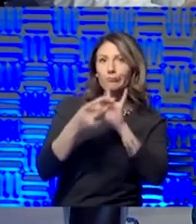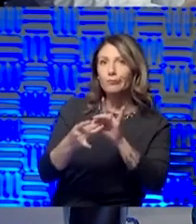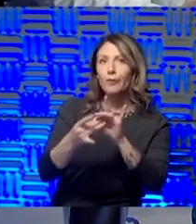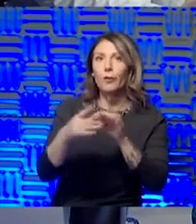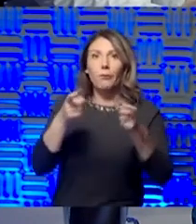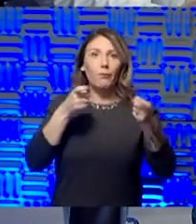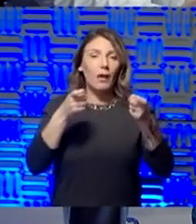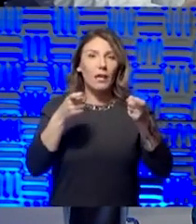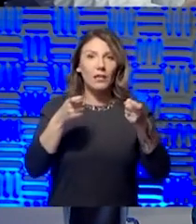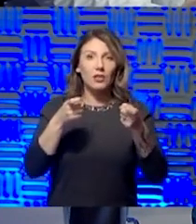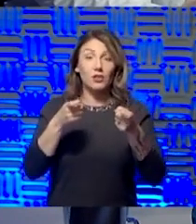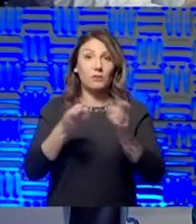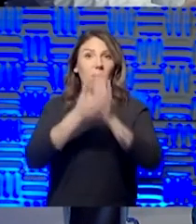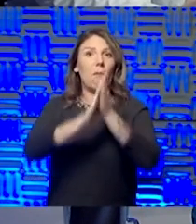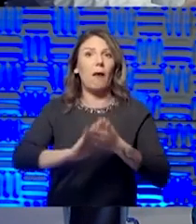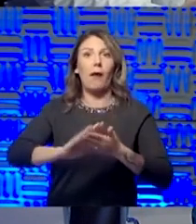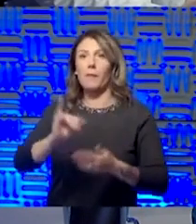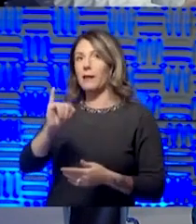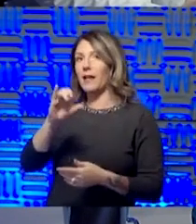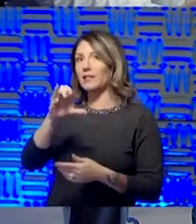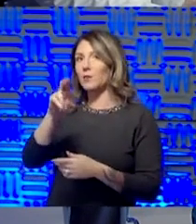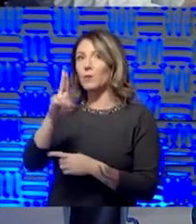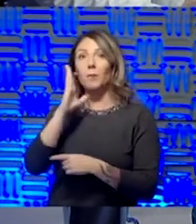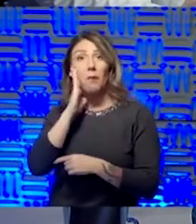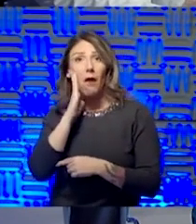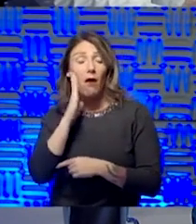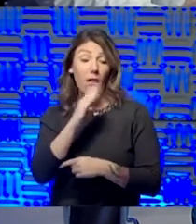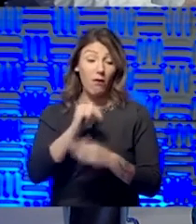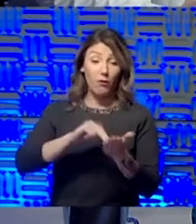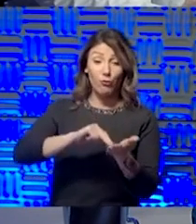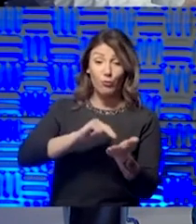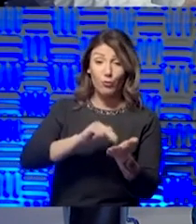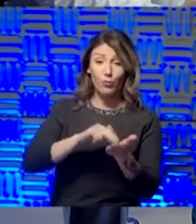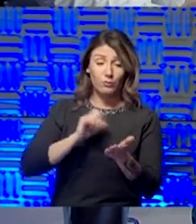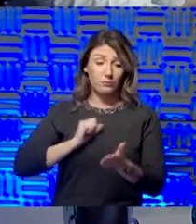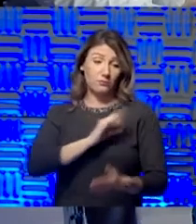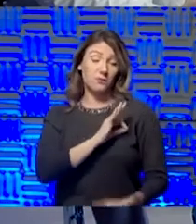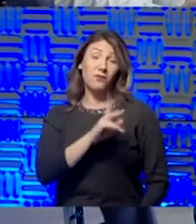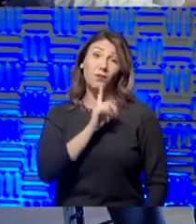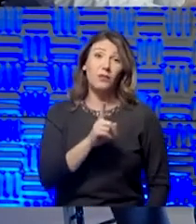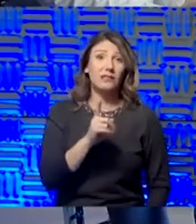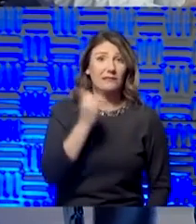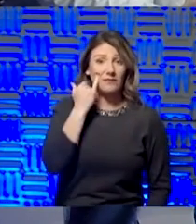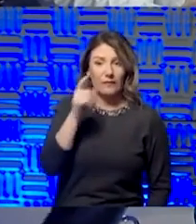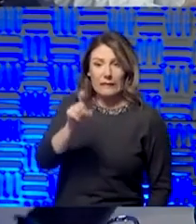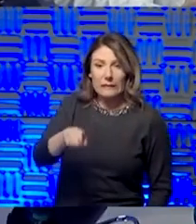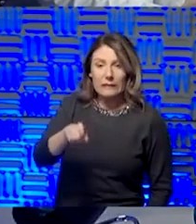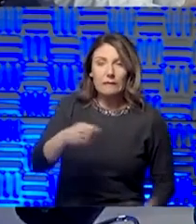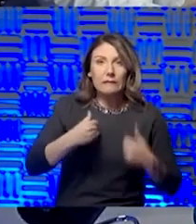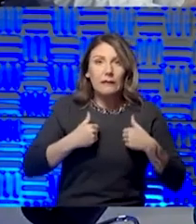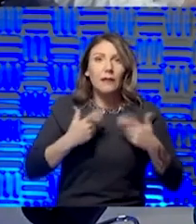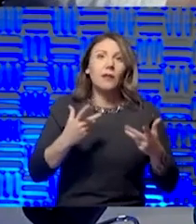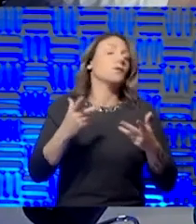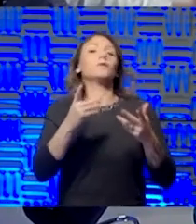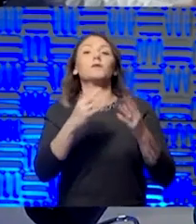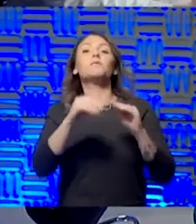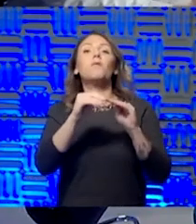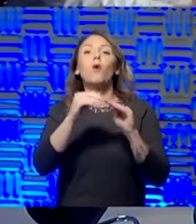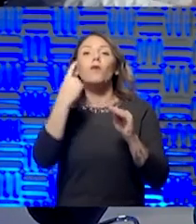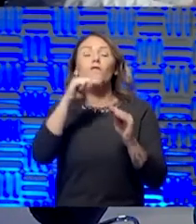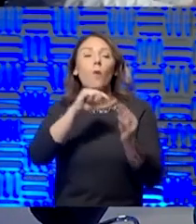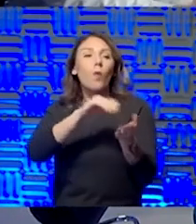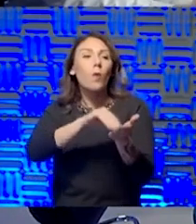as the ICU beds. And the nursing staff, actually, if there was any need they had, it was even more for nurses,